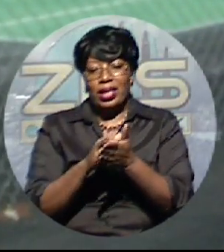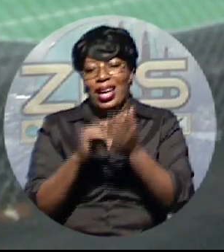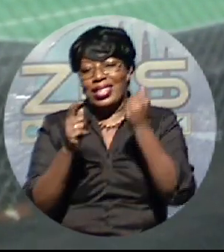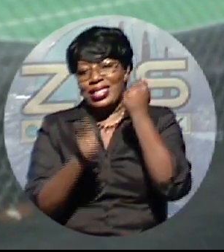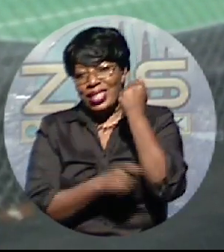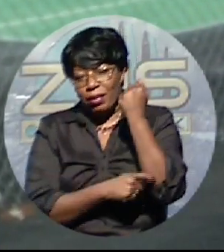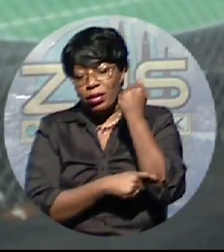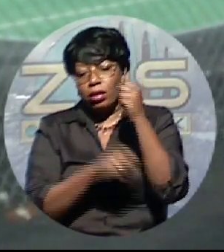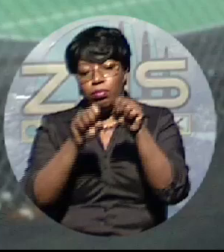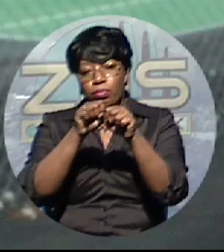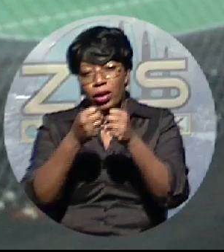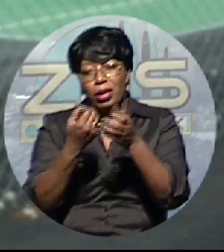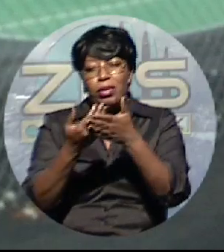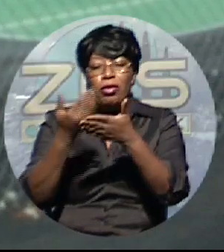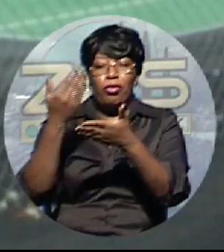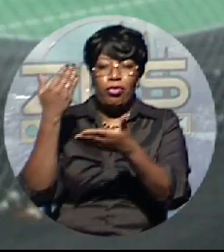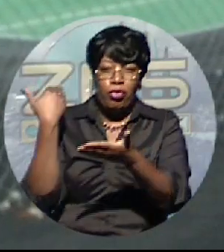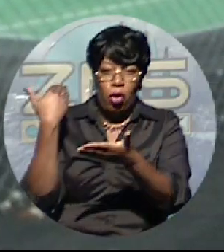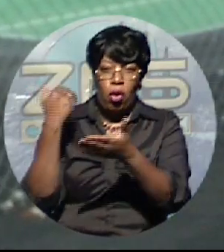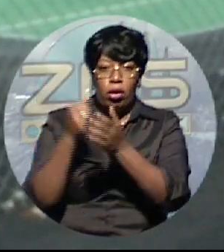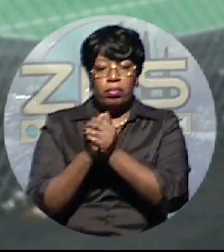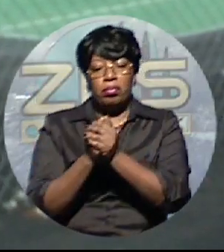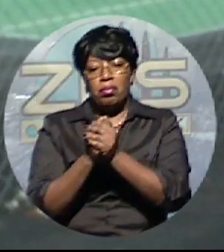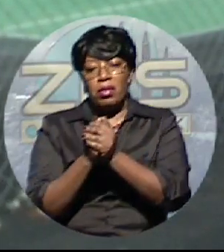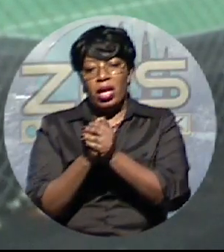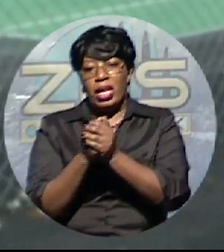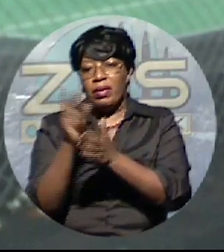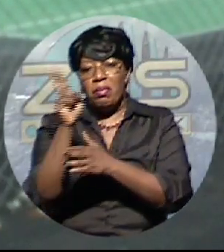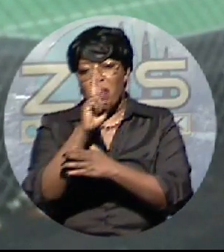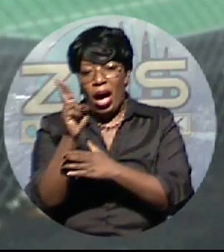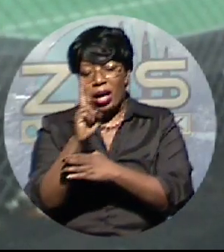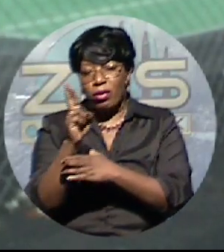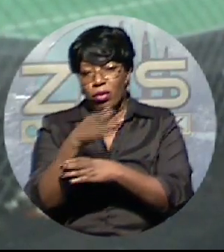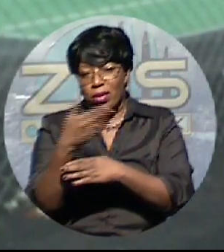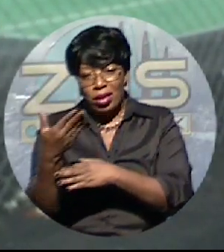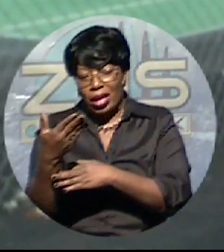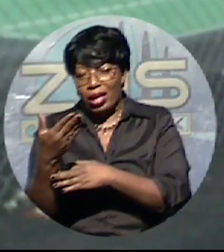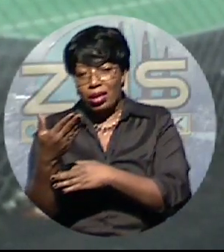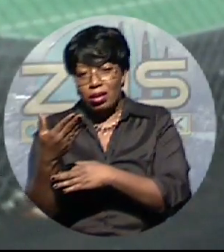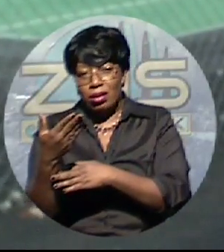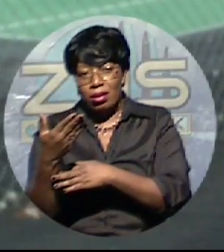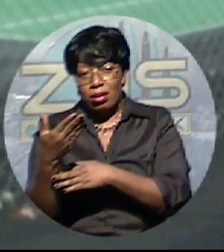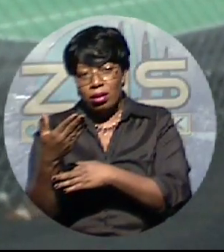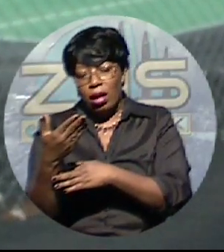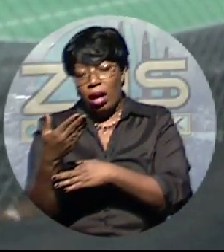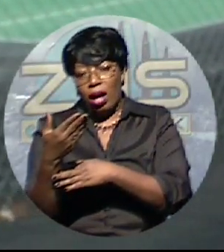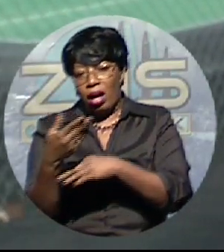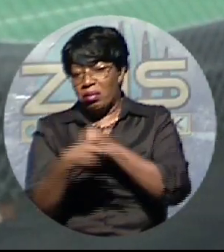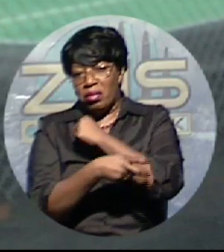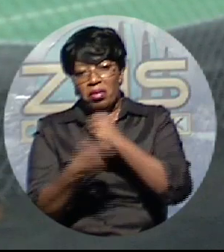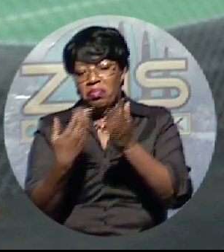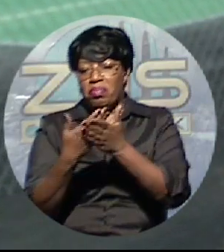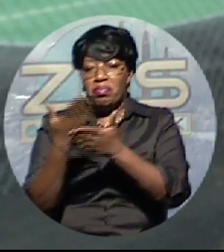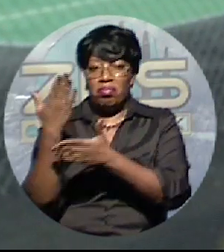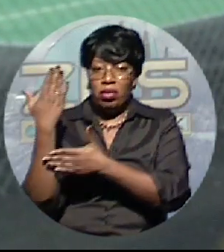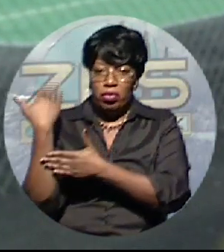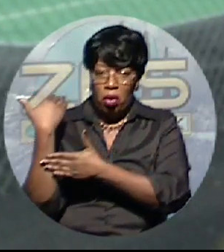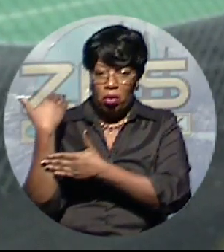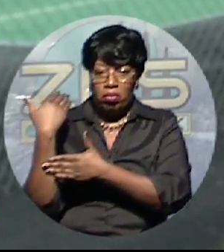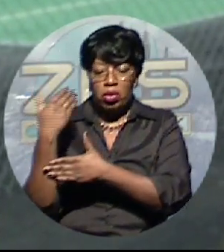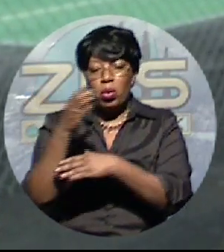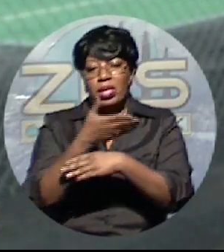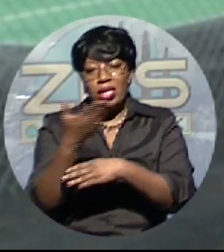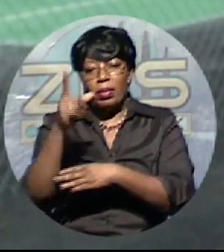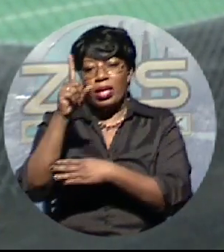burglaries before, and we've had bathroom fixtures even burglarized in prior instances. And so